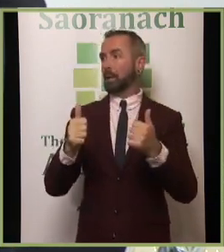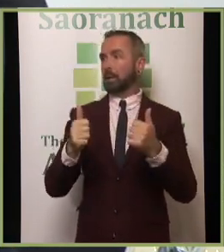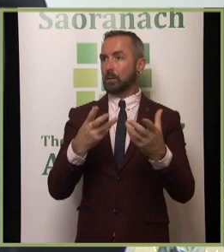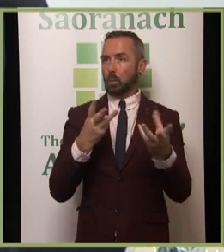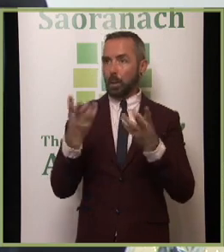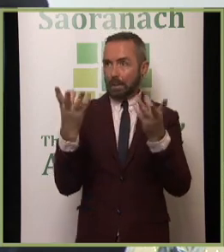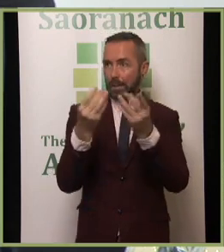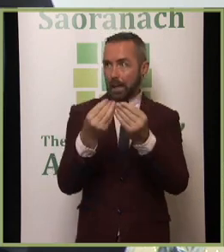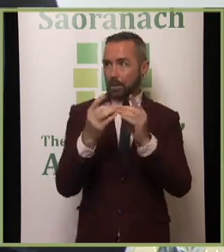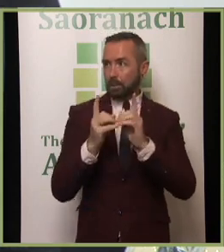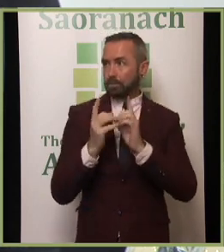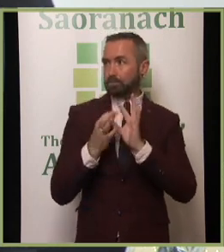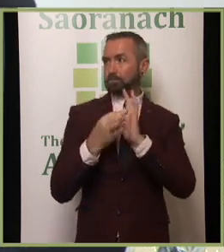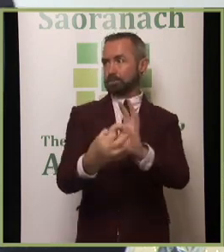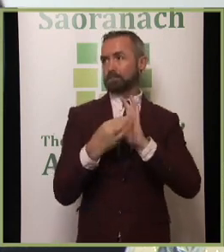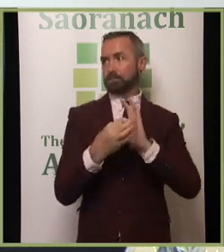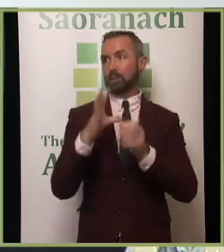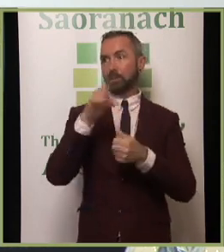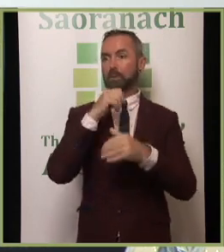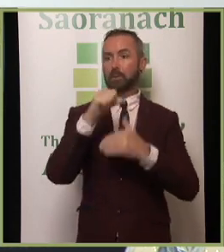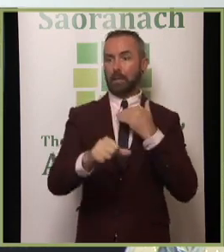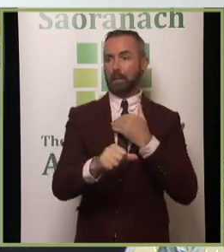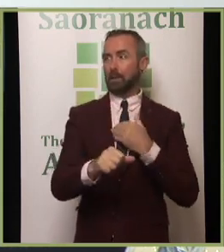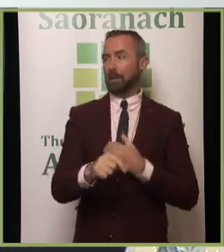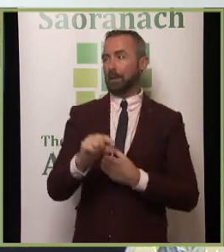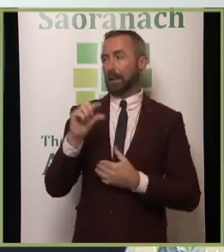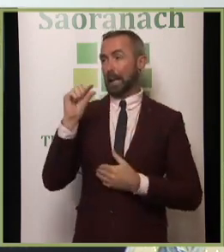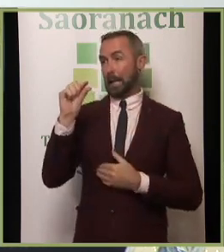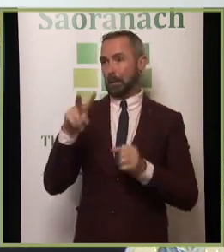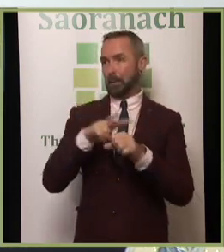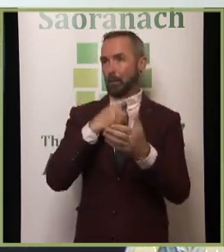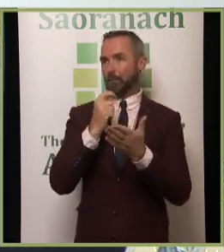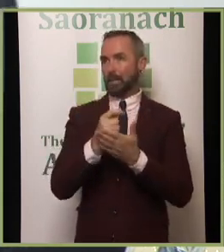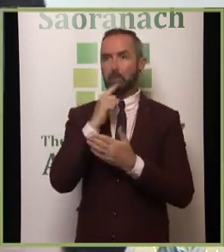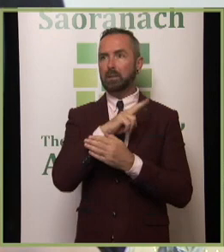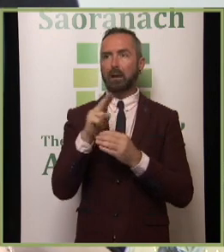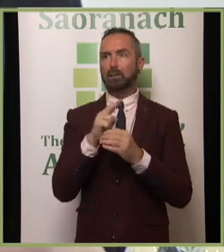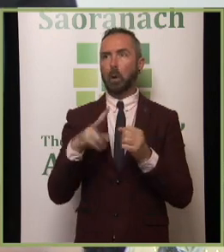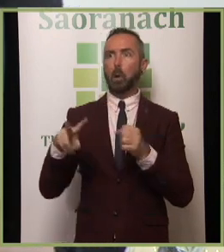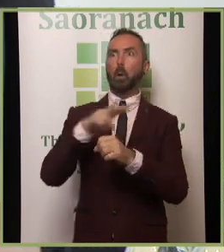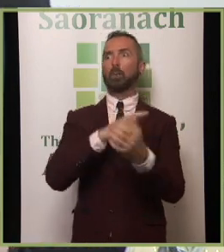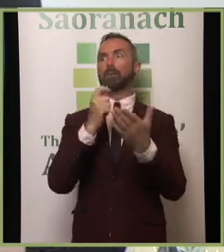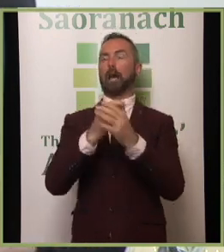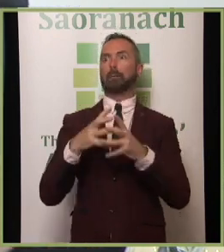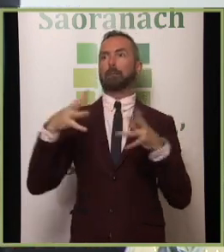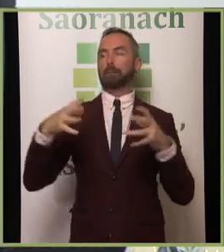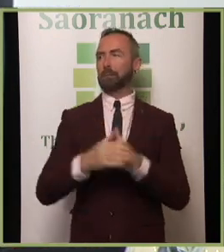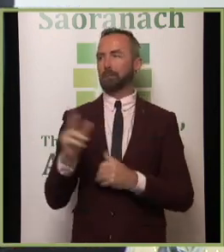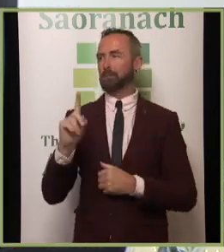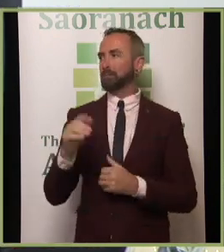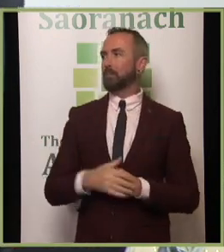collegially today, specifically as well. We're a little bit over time, but not hugely. And with